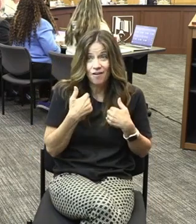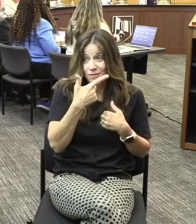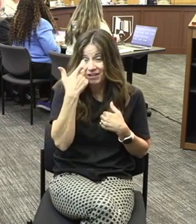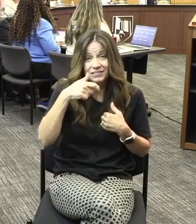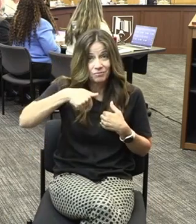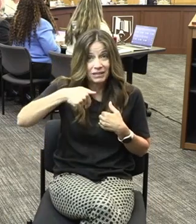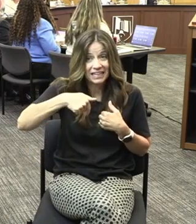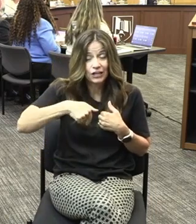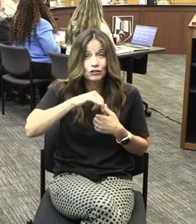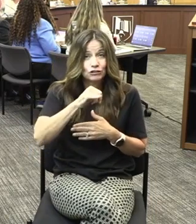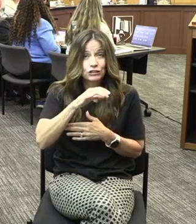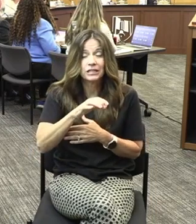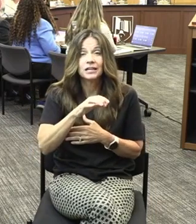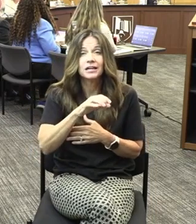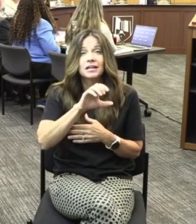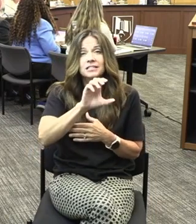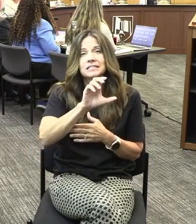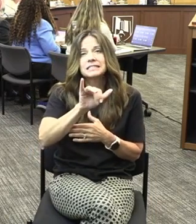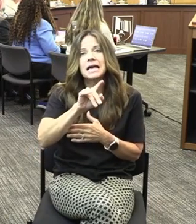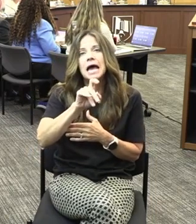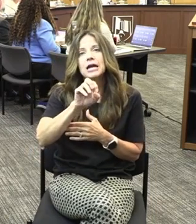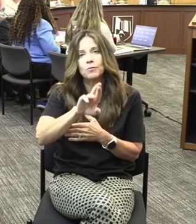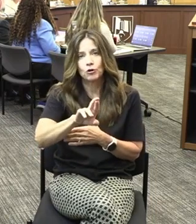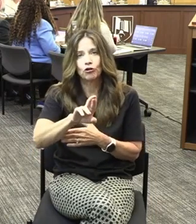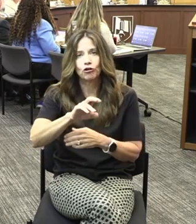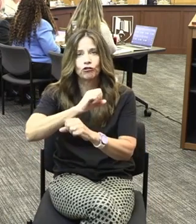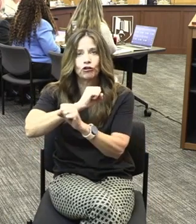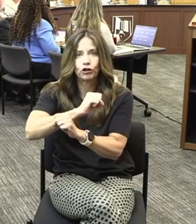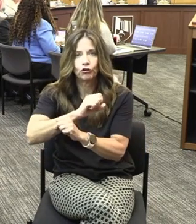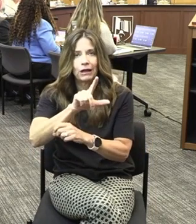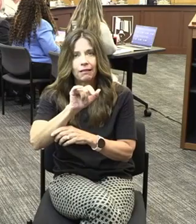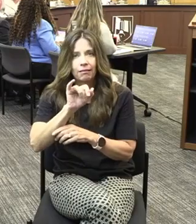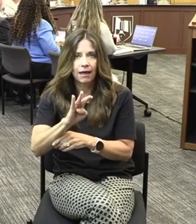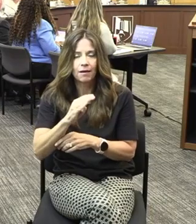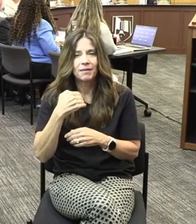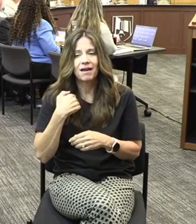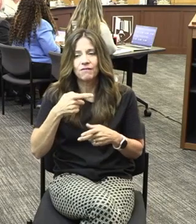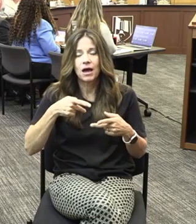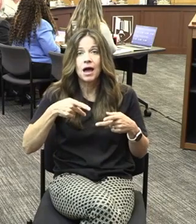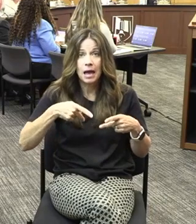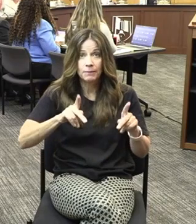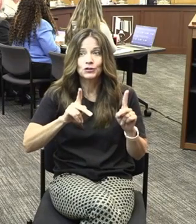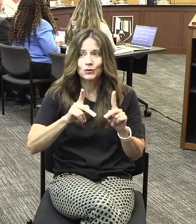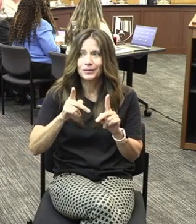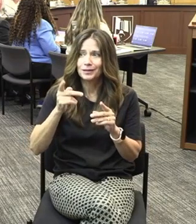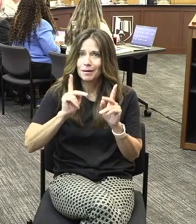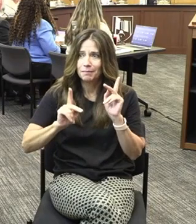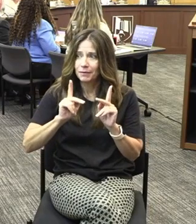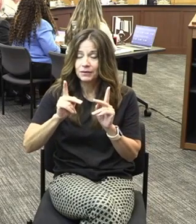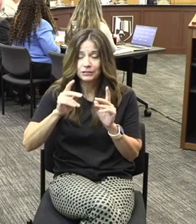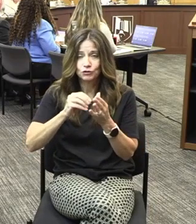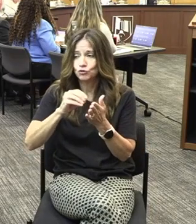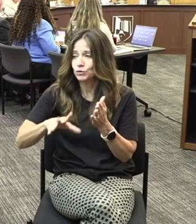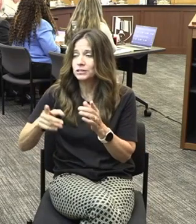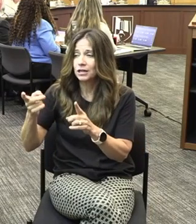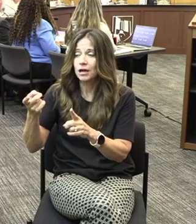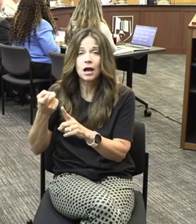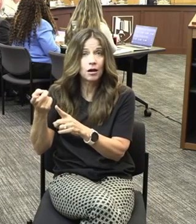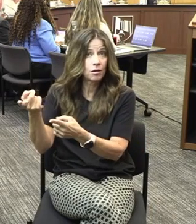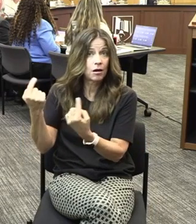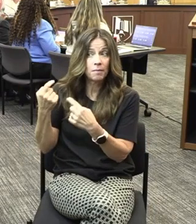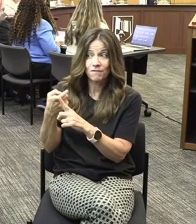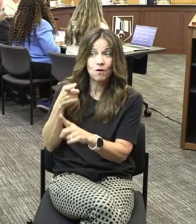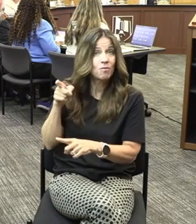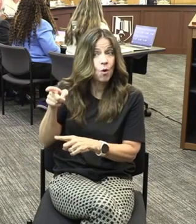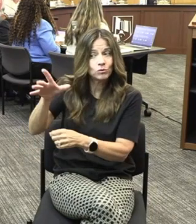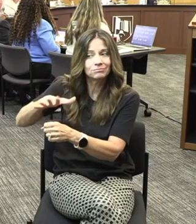the cybersecurity lab. Think of what opportunities exist for those people coming out of those programs. They're well needed,